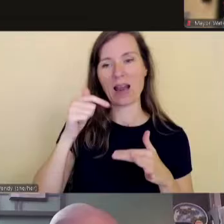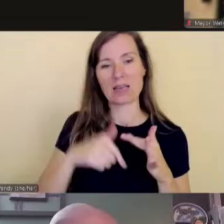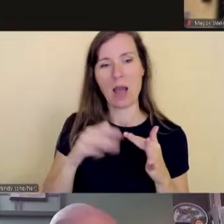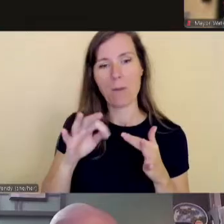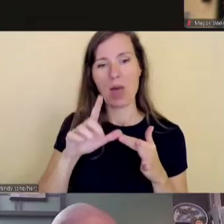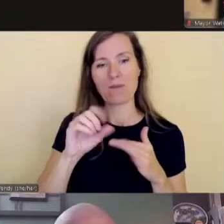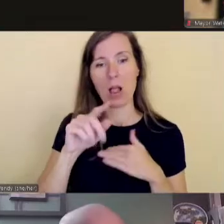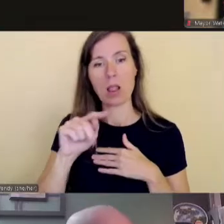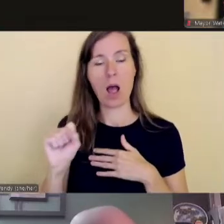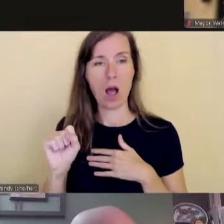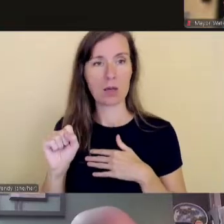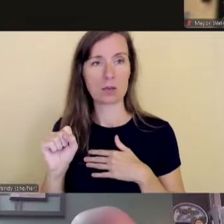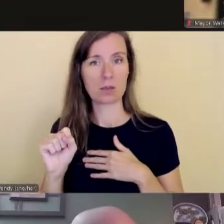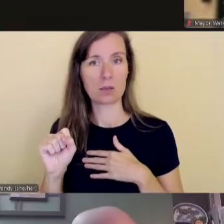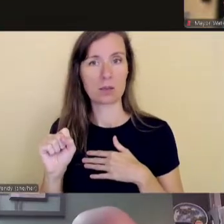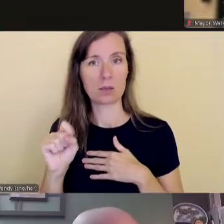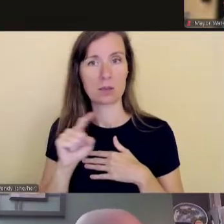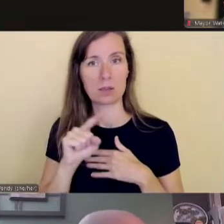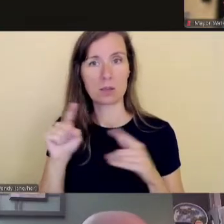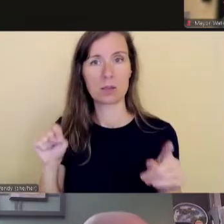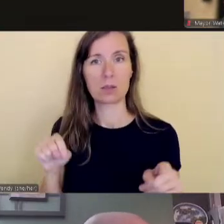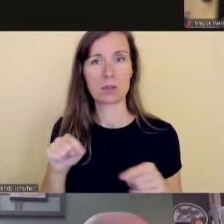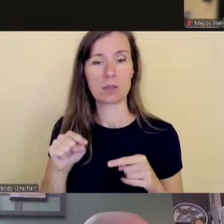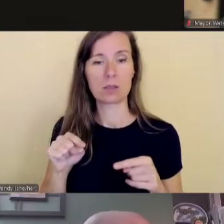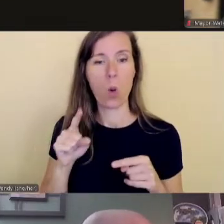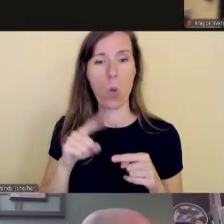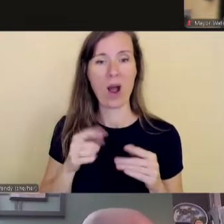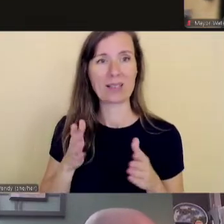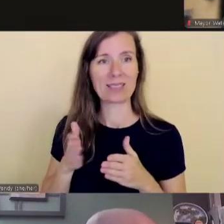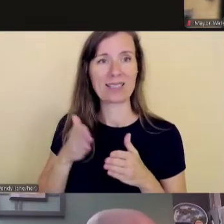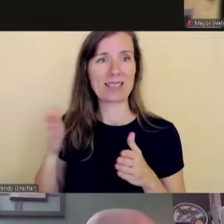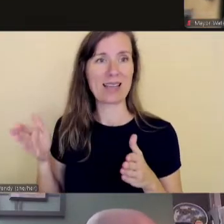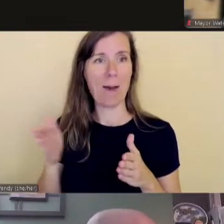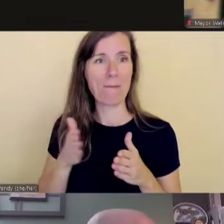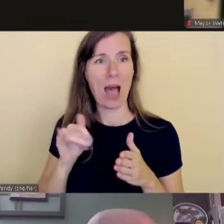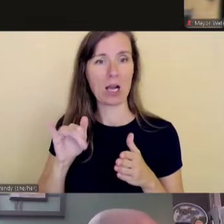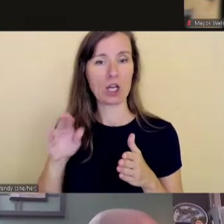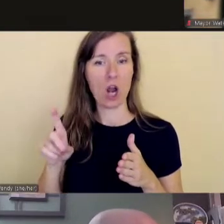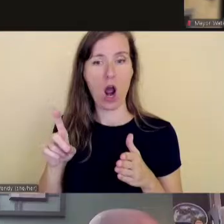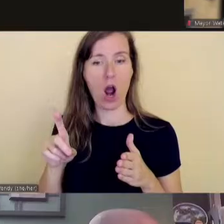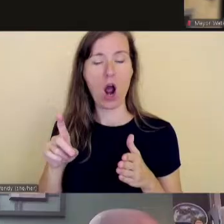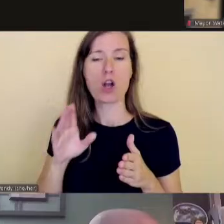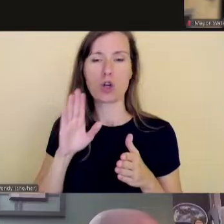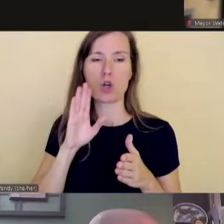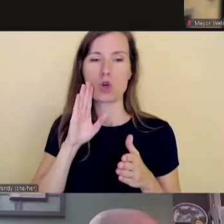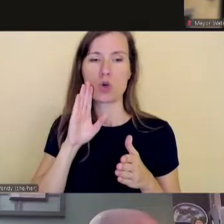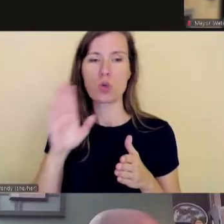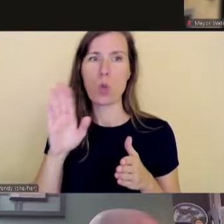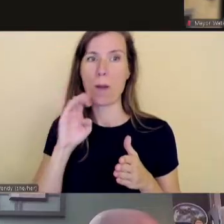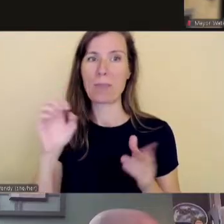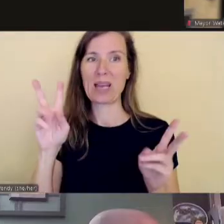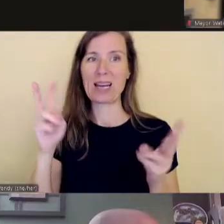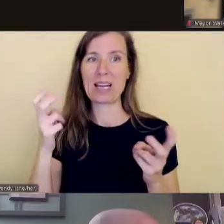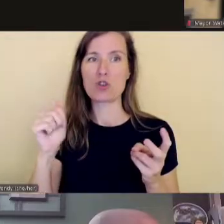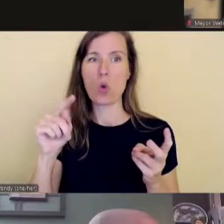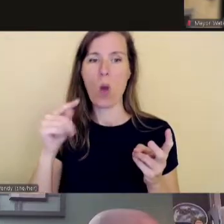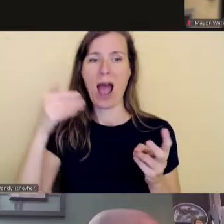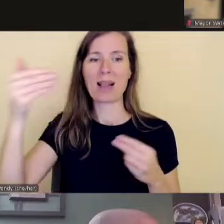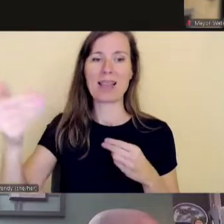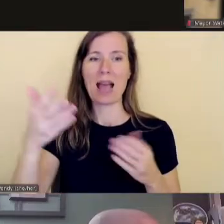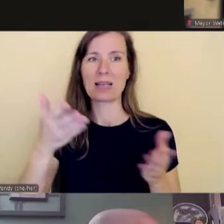what the rear yard setback will be, you're going to hit an issue at site plan that we may not be able